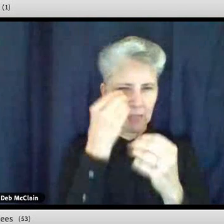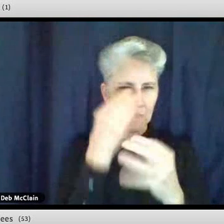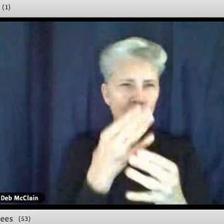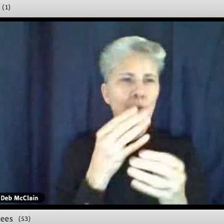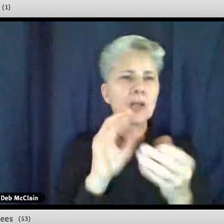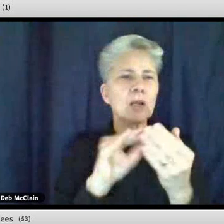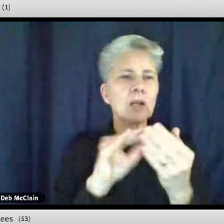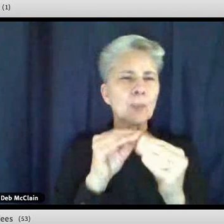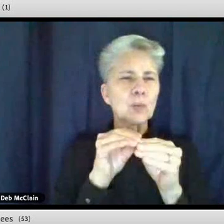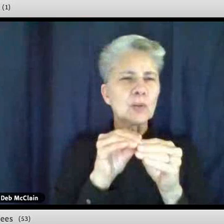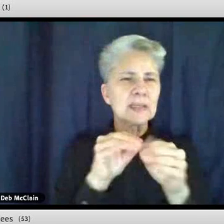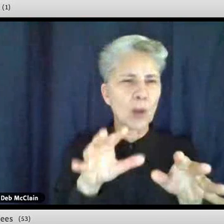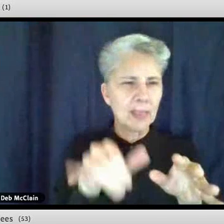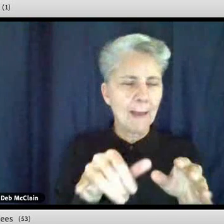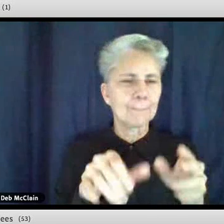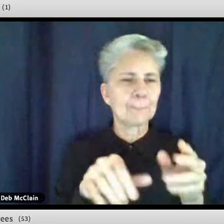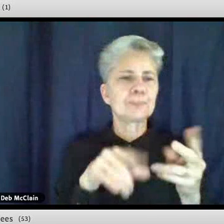spread, community spread.